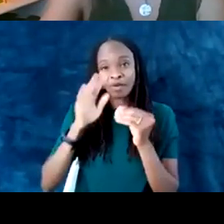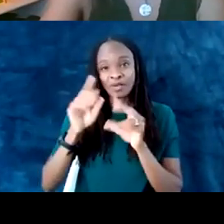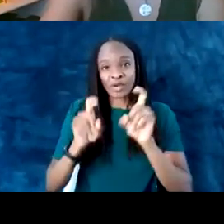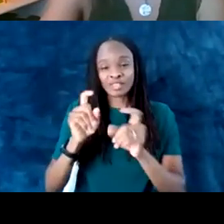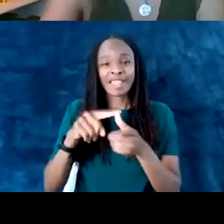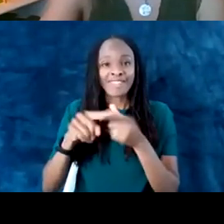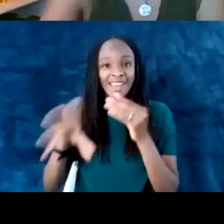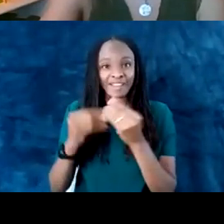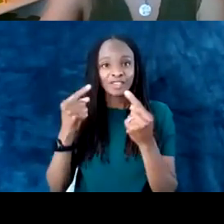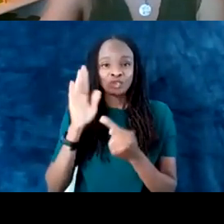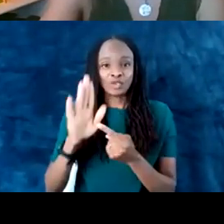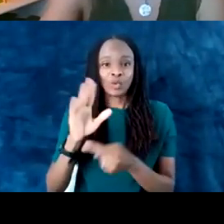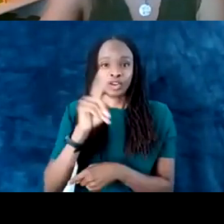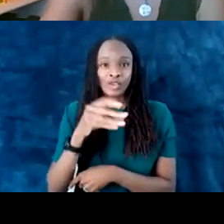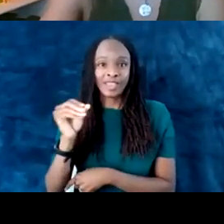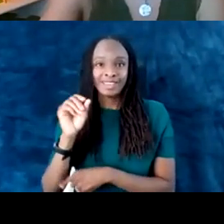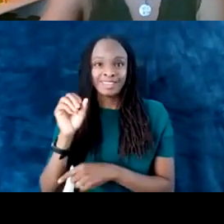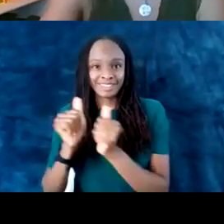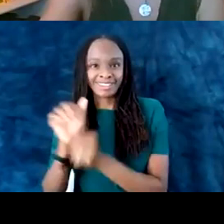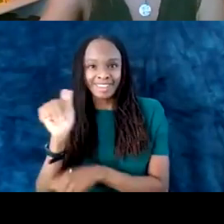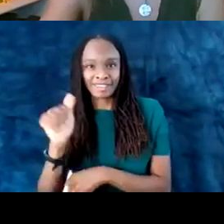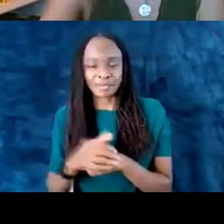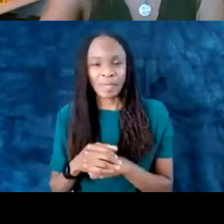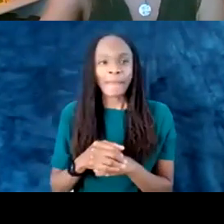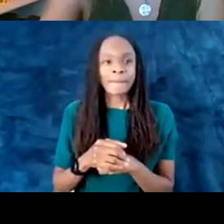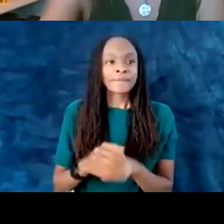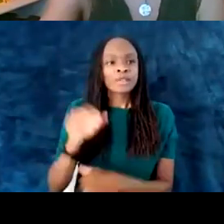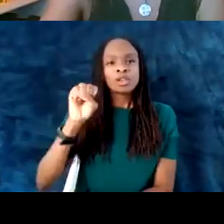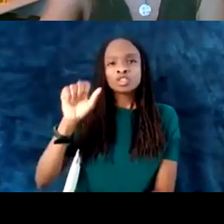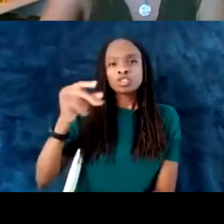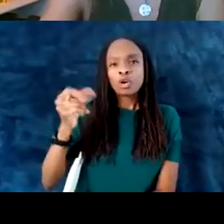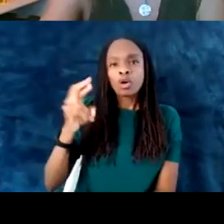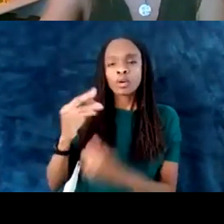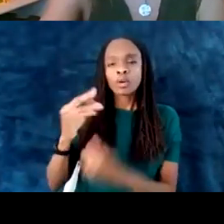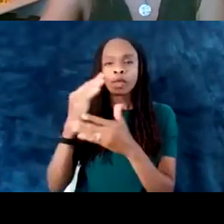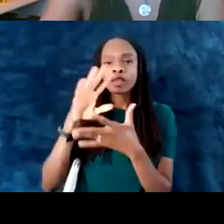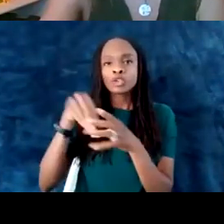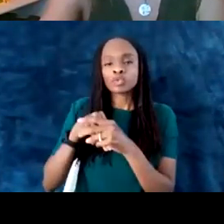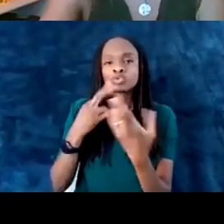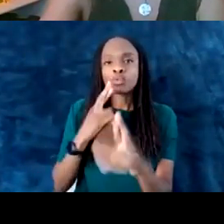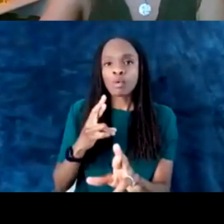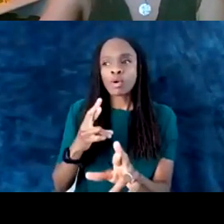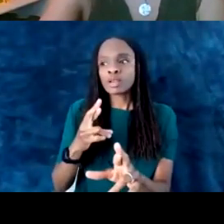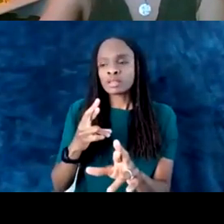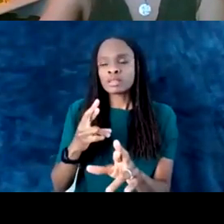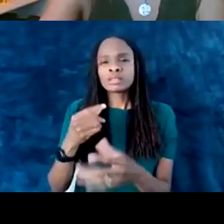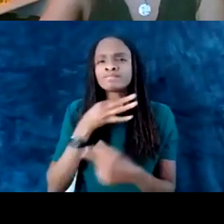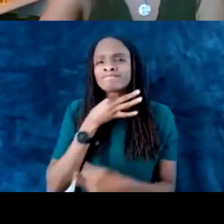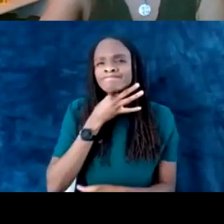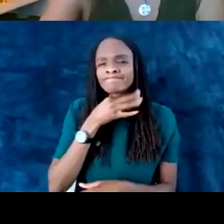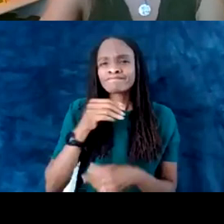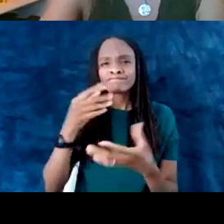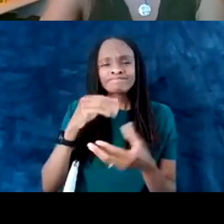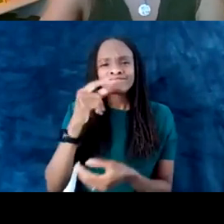question chat if you have them. But Sahar, you know, the Beyond Inclusion report, I think is, I was wondering if you could tell us a bit